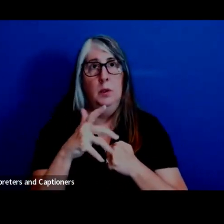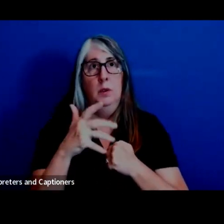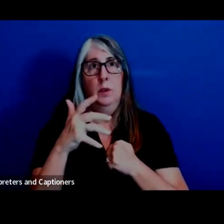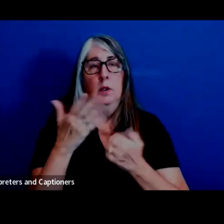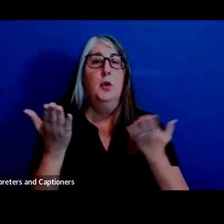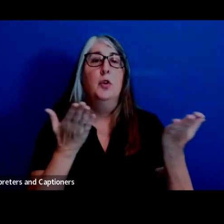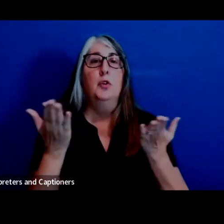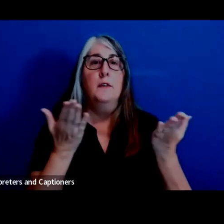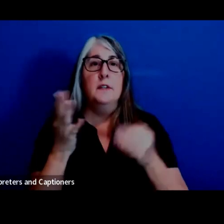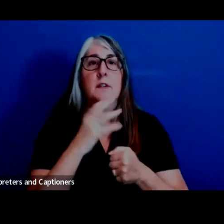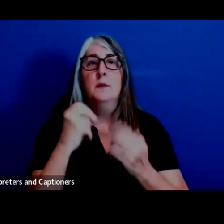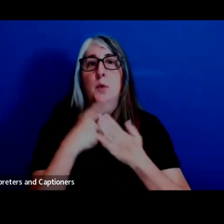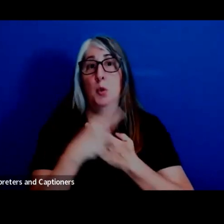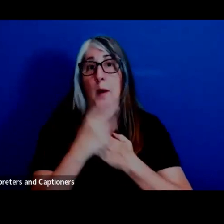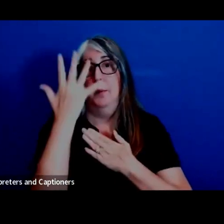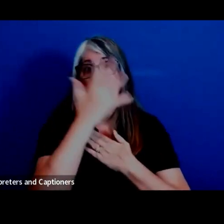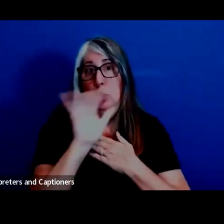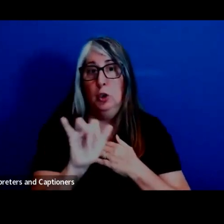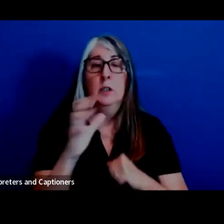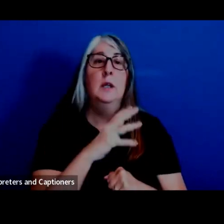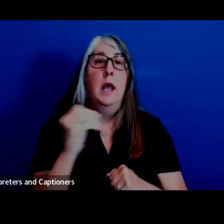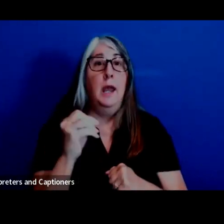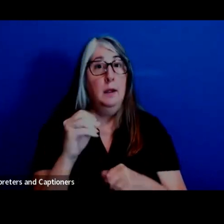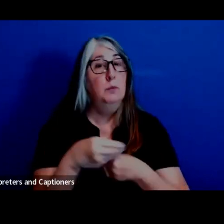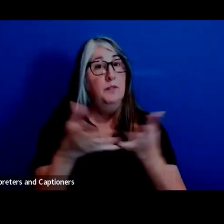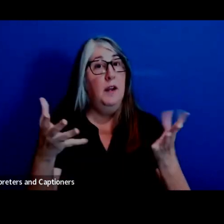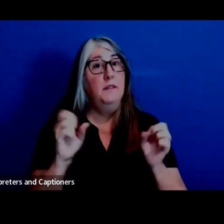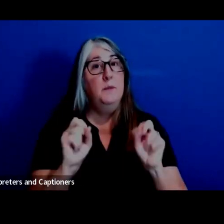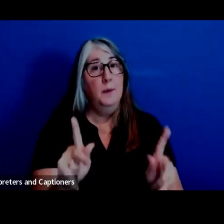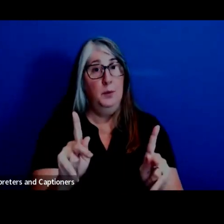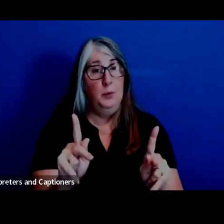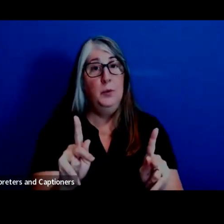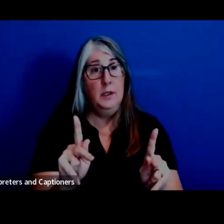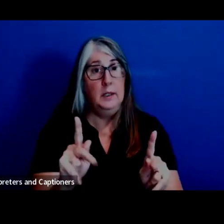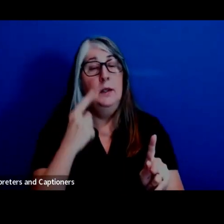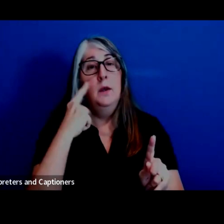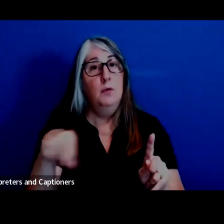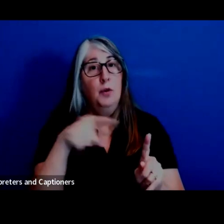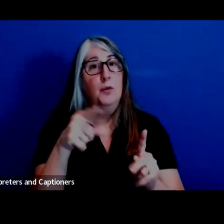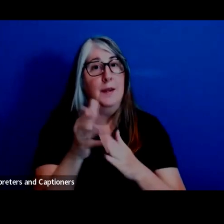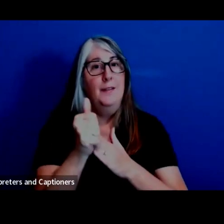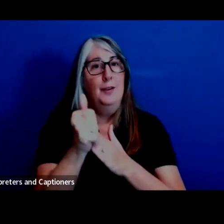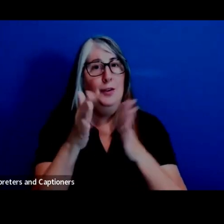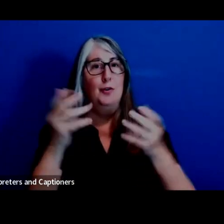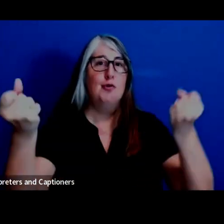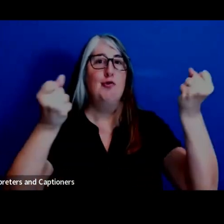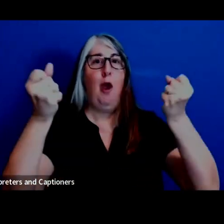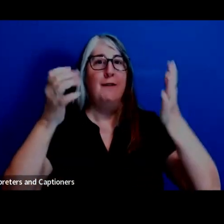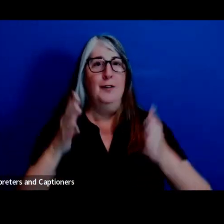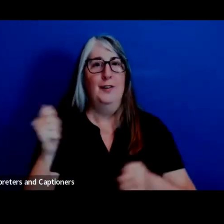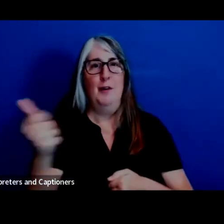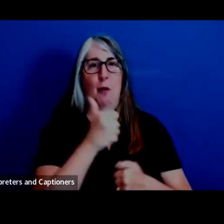how your services and programs look and really give them the opportunity to be the driver's seats in their own lives.